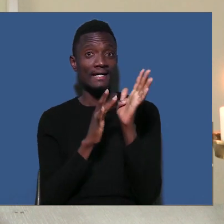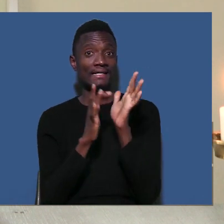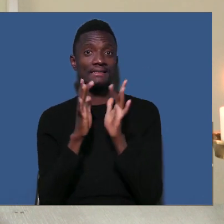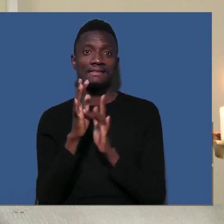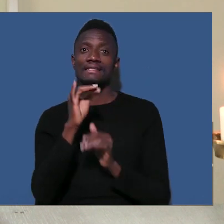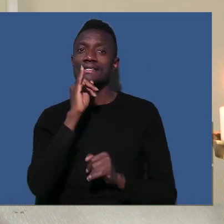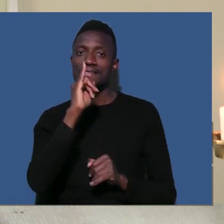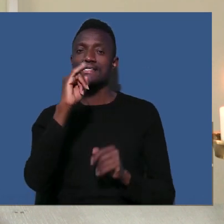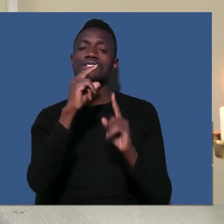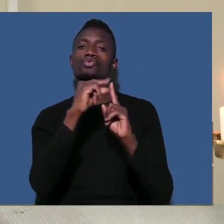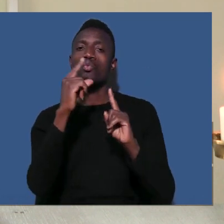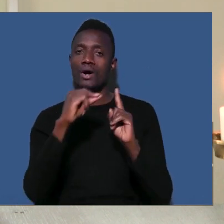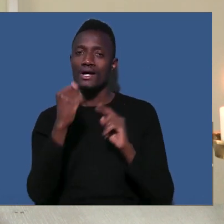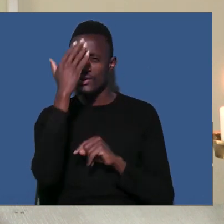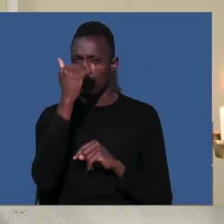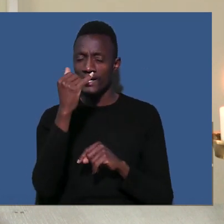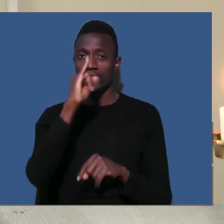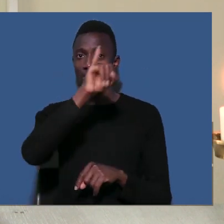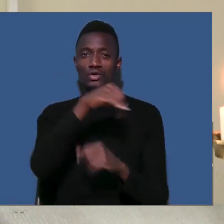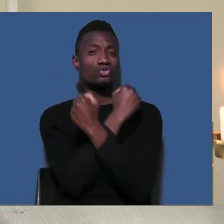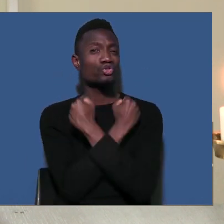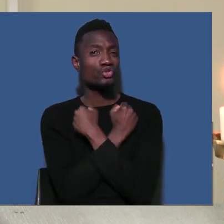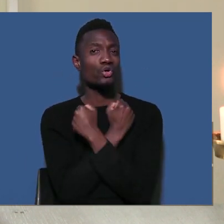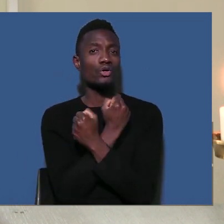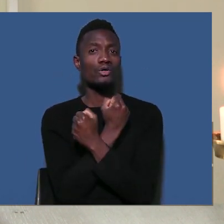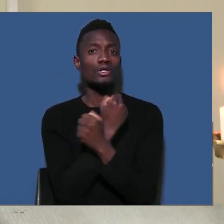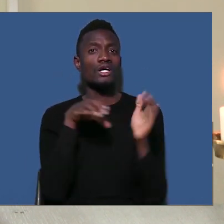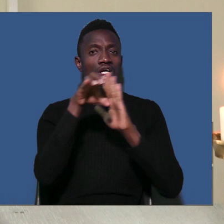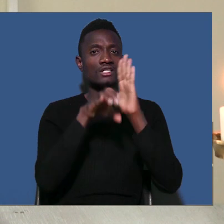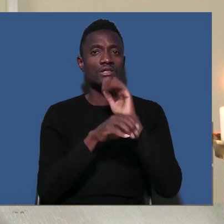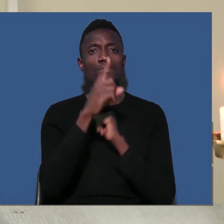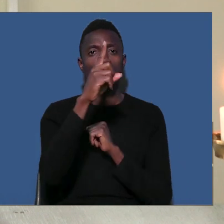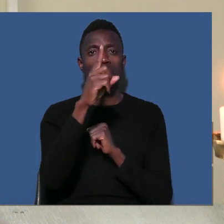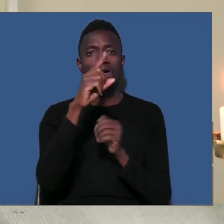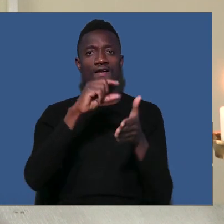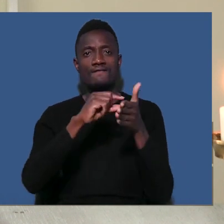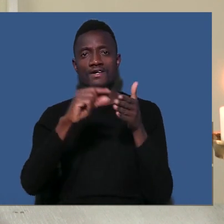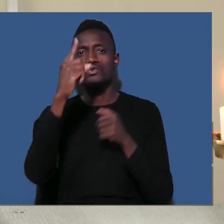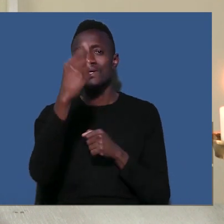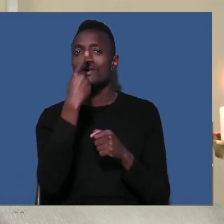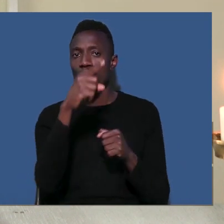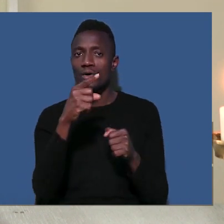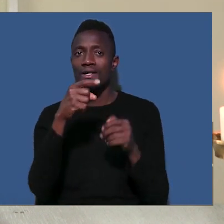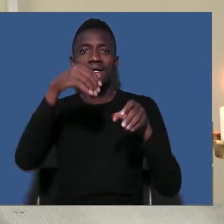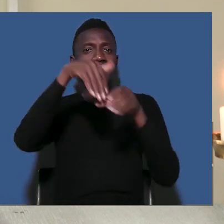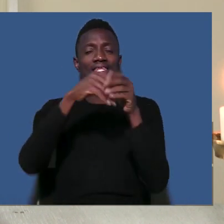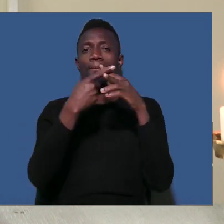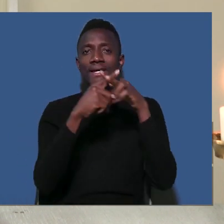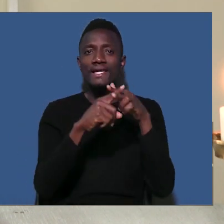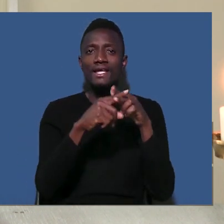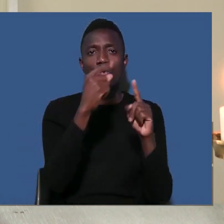John tells us at the beginning of the Gospel of John, that in the beginning there was word, and the word of God. So remember, he's the word.